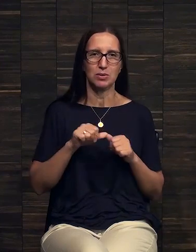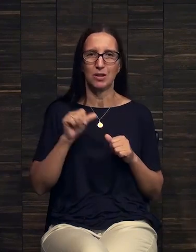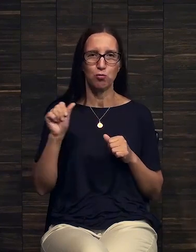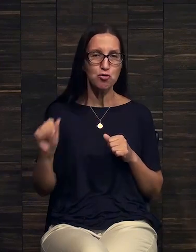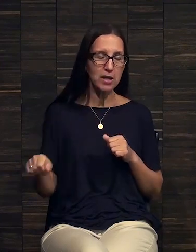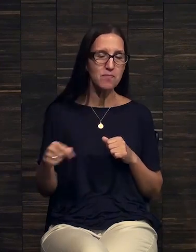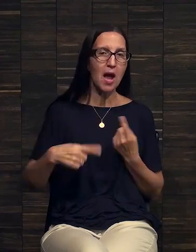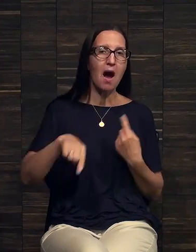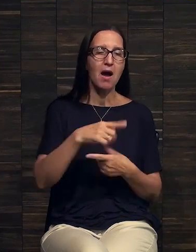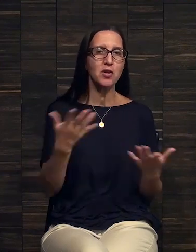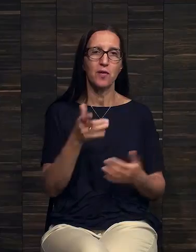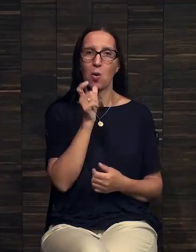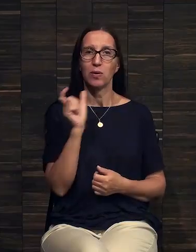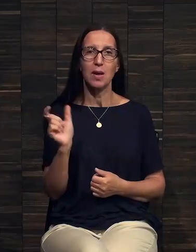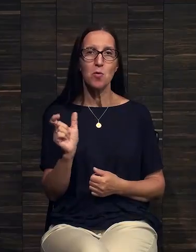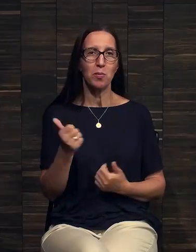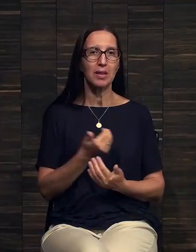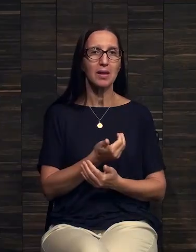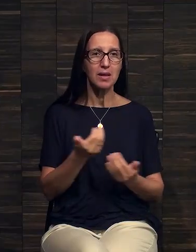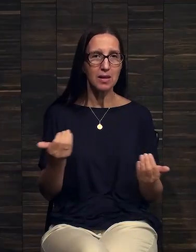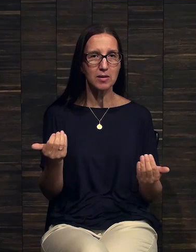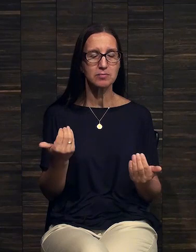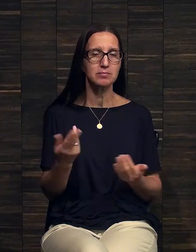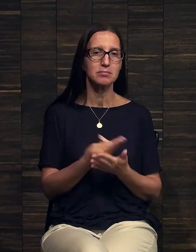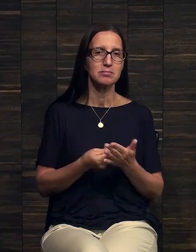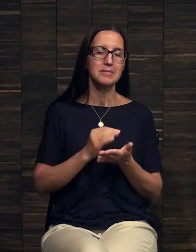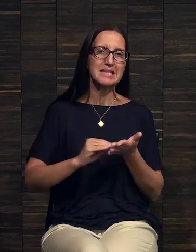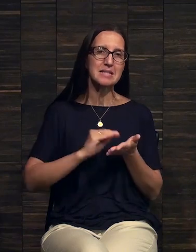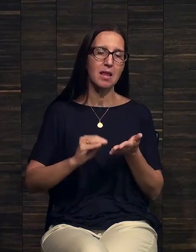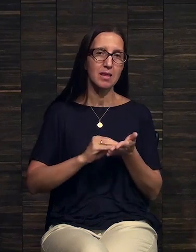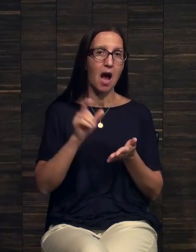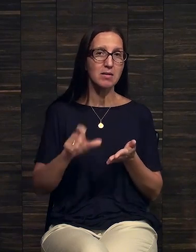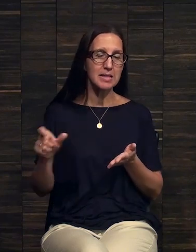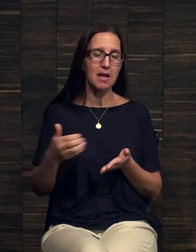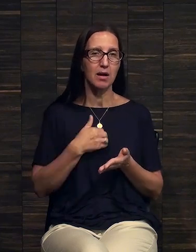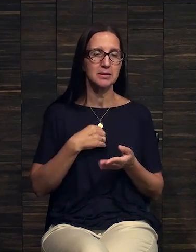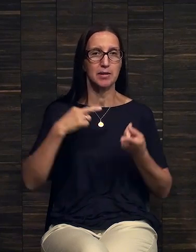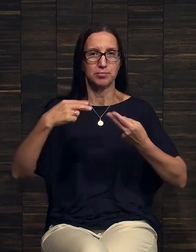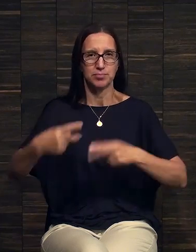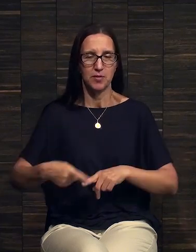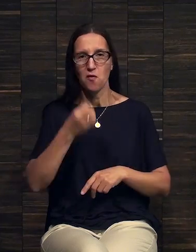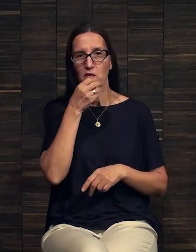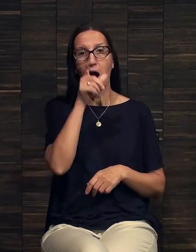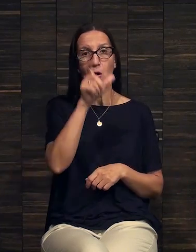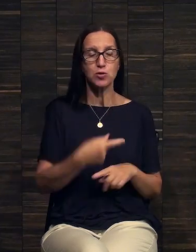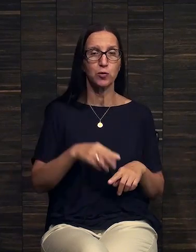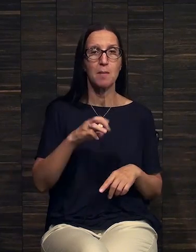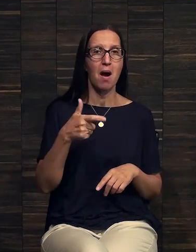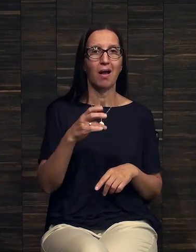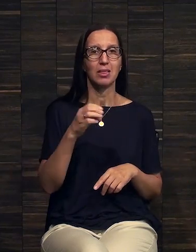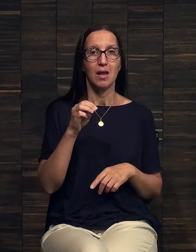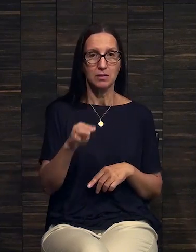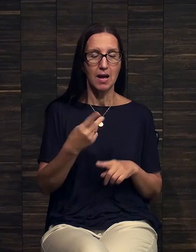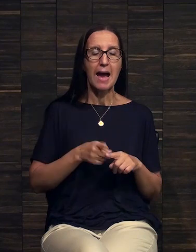the evil characters in comics, at a certain point of time, the authors of